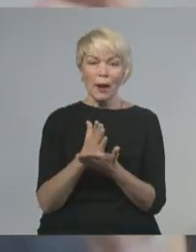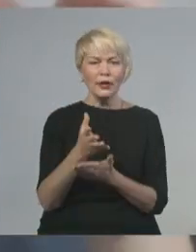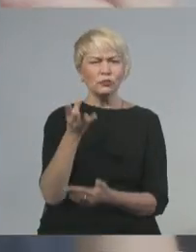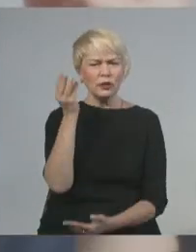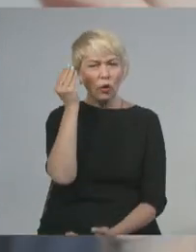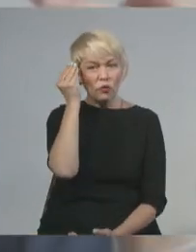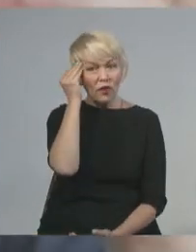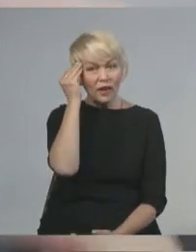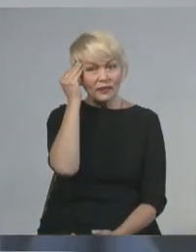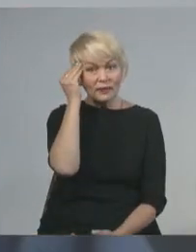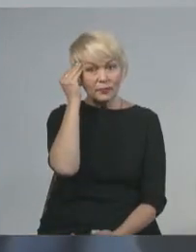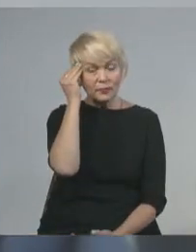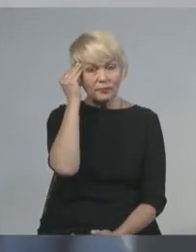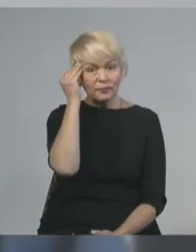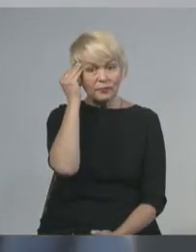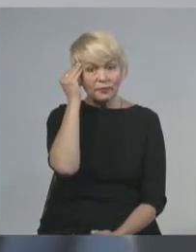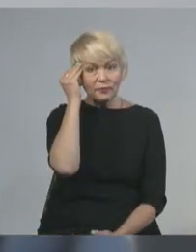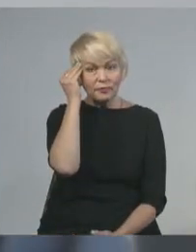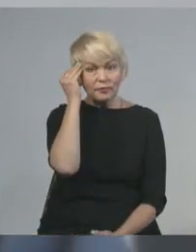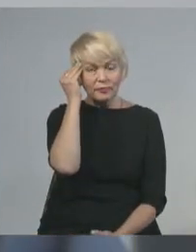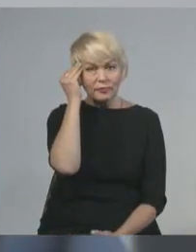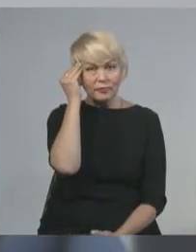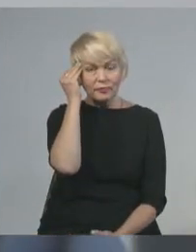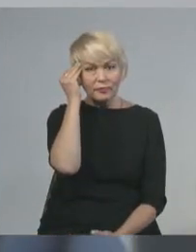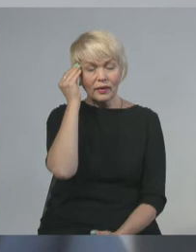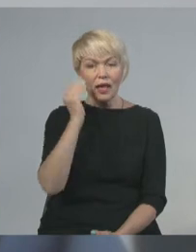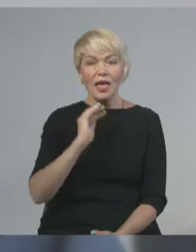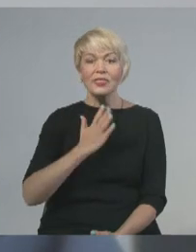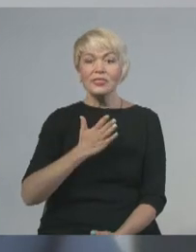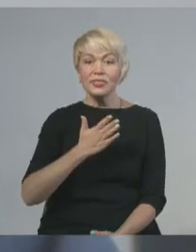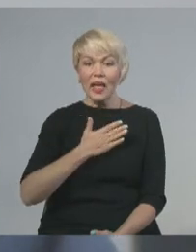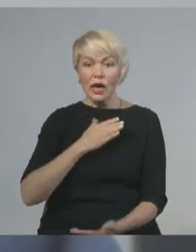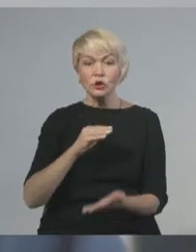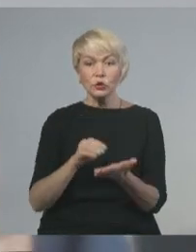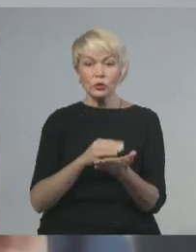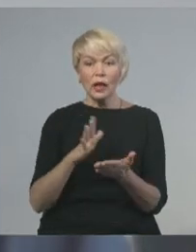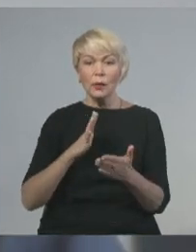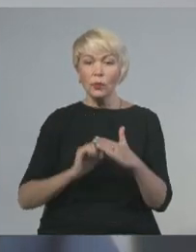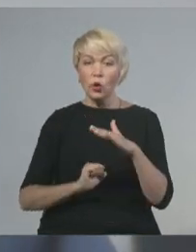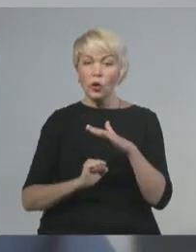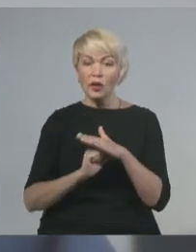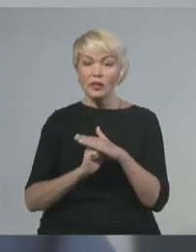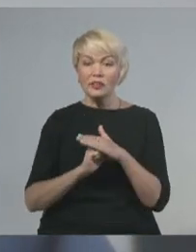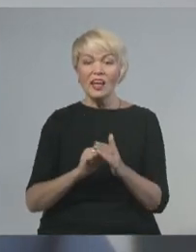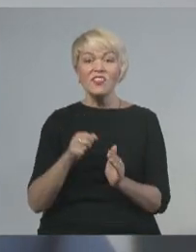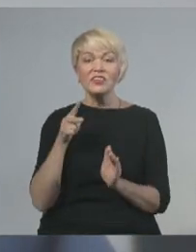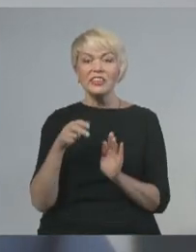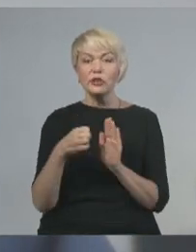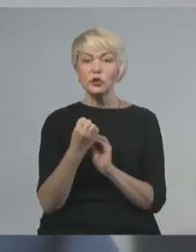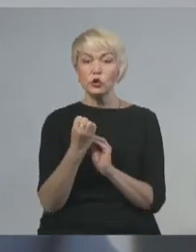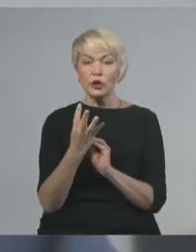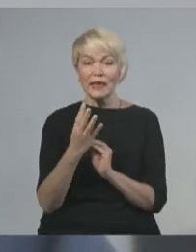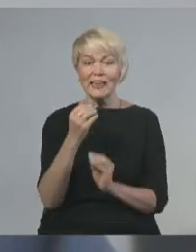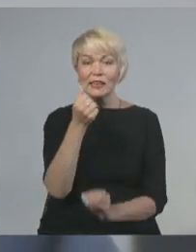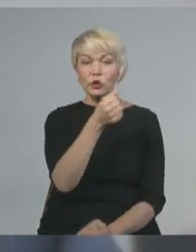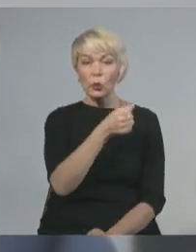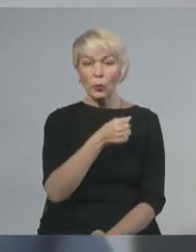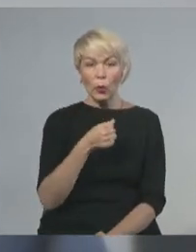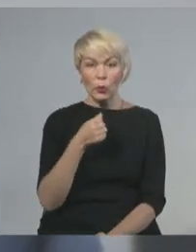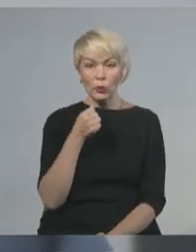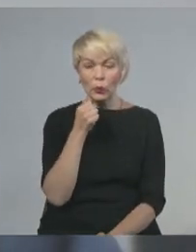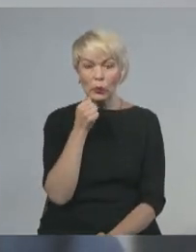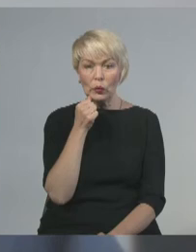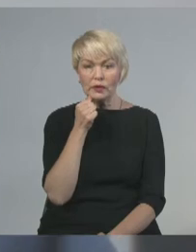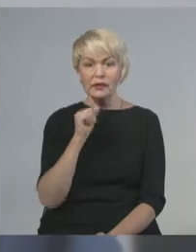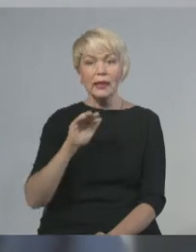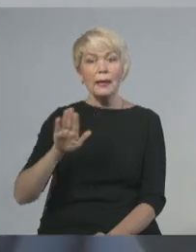were we uh our magazine was founded in 2014 shortly after our current prime minister and